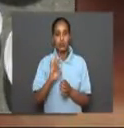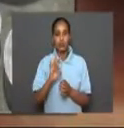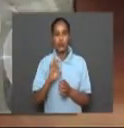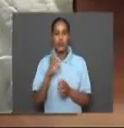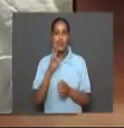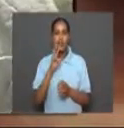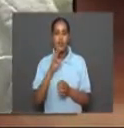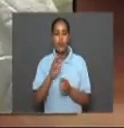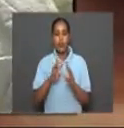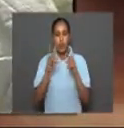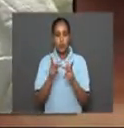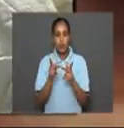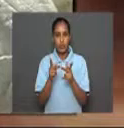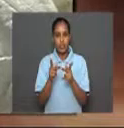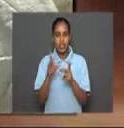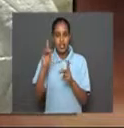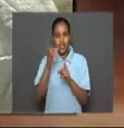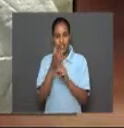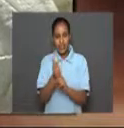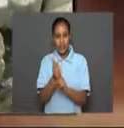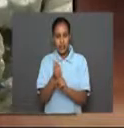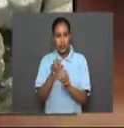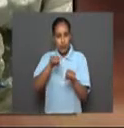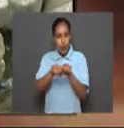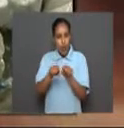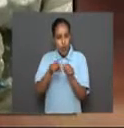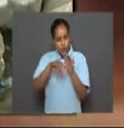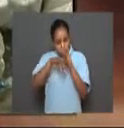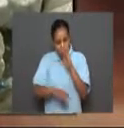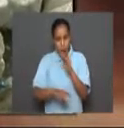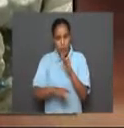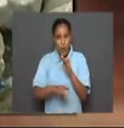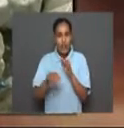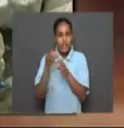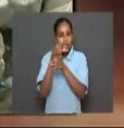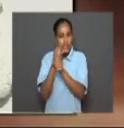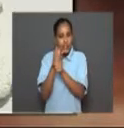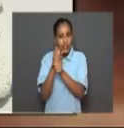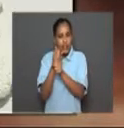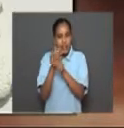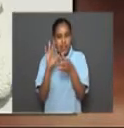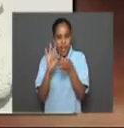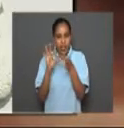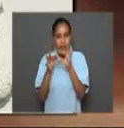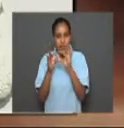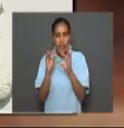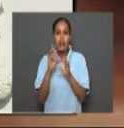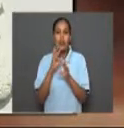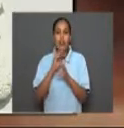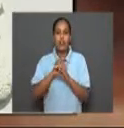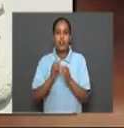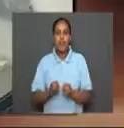and waterways as its density is so low that it is carried by tides and water